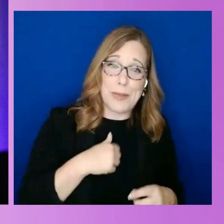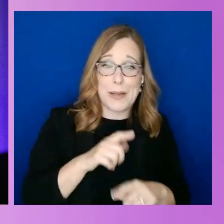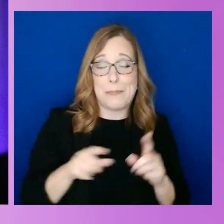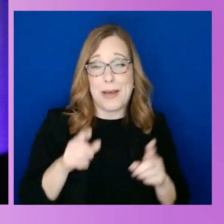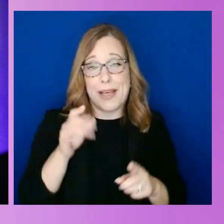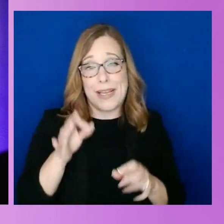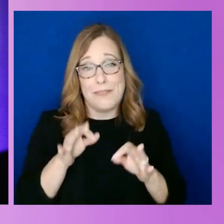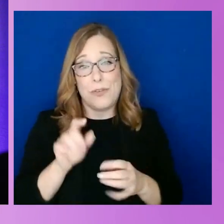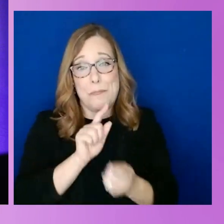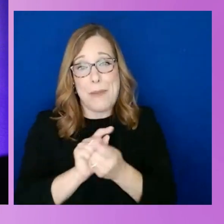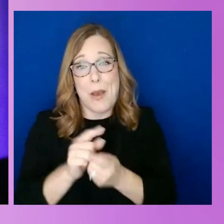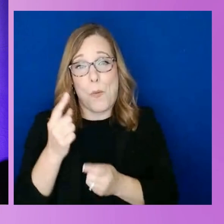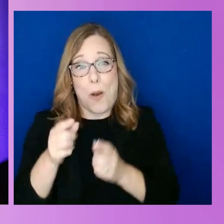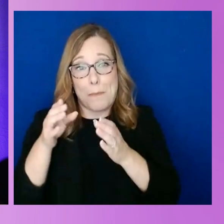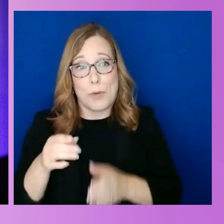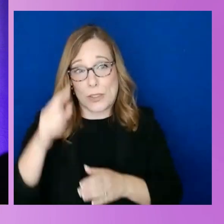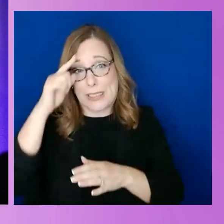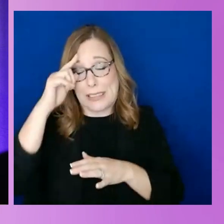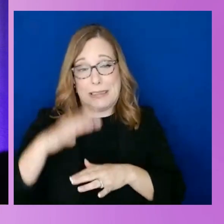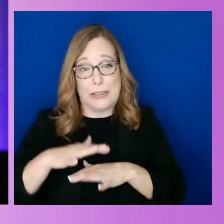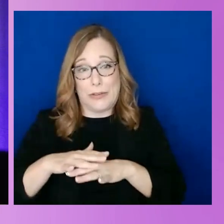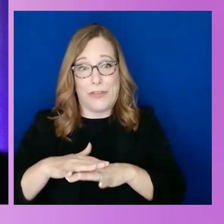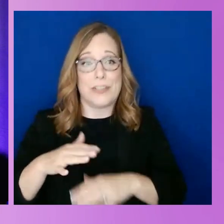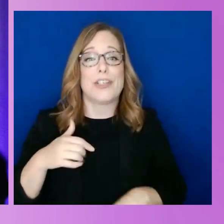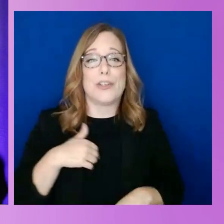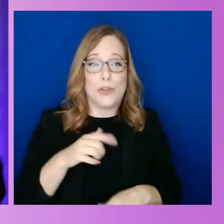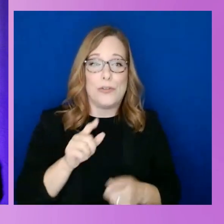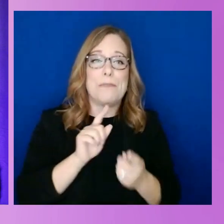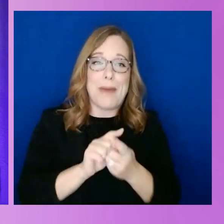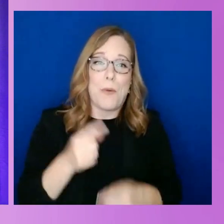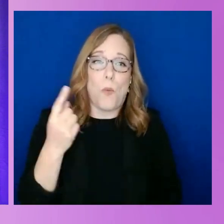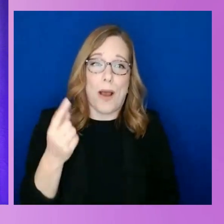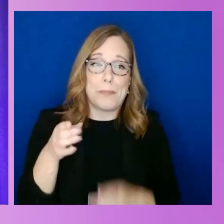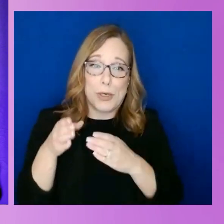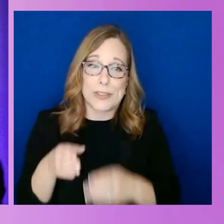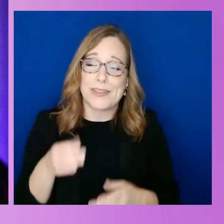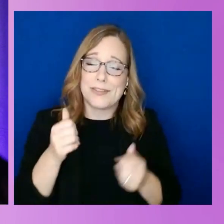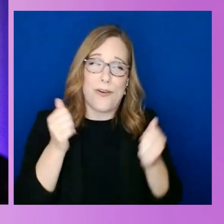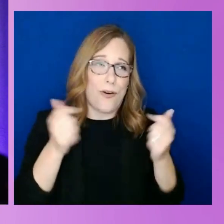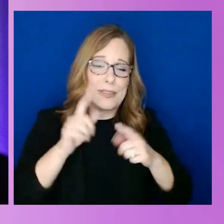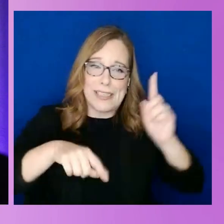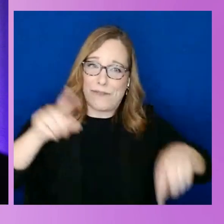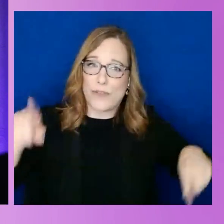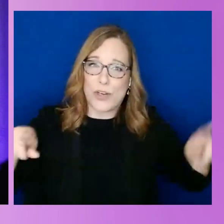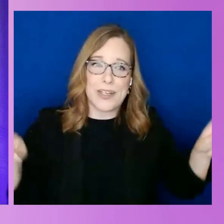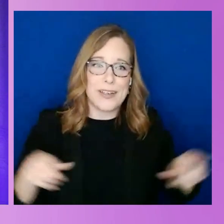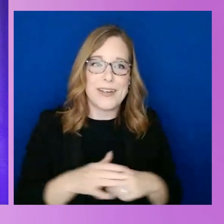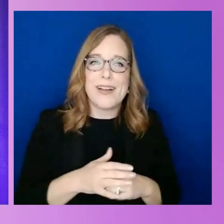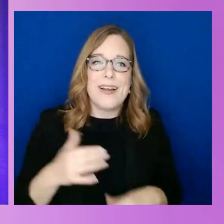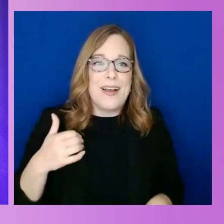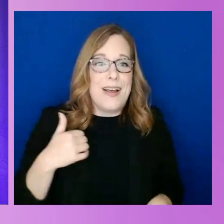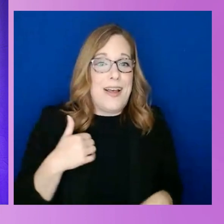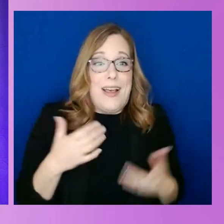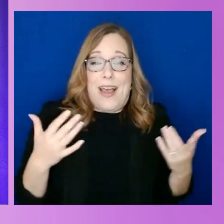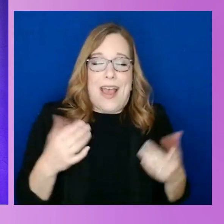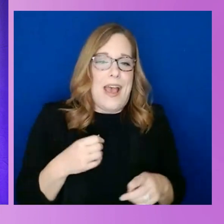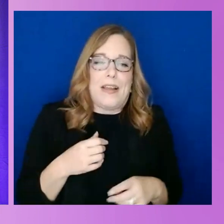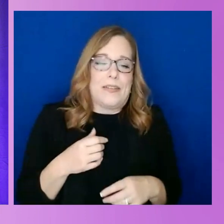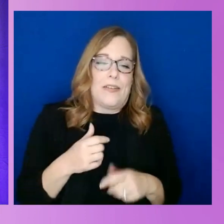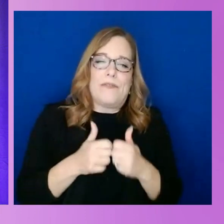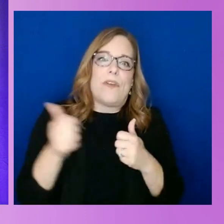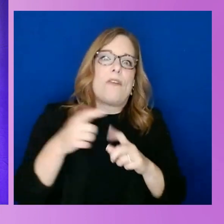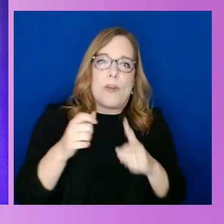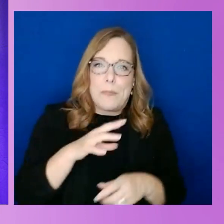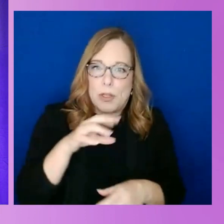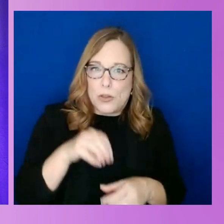And far from all inclusive, believe me, I've got neurodivergent friendly prompts for days. I have a feeling some of you might see yourself in